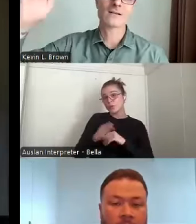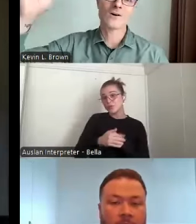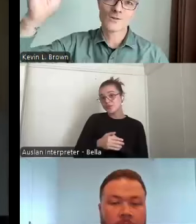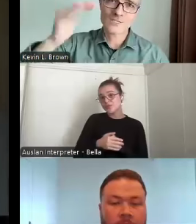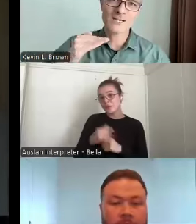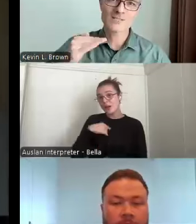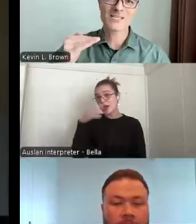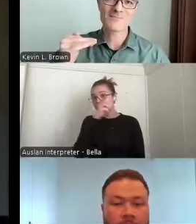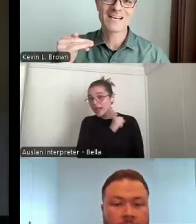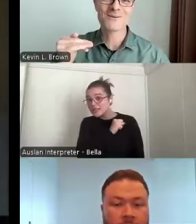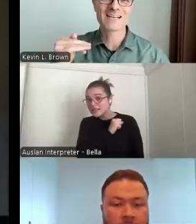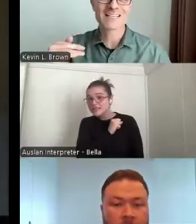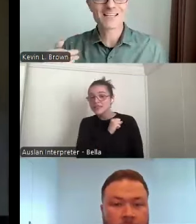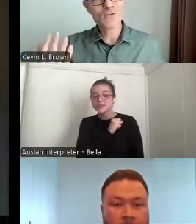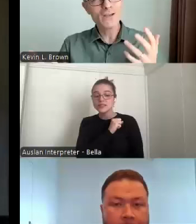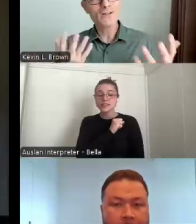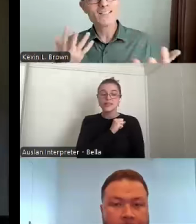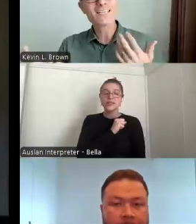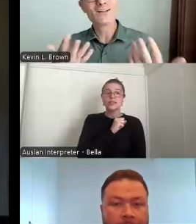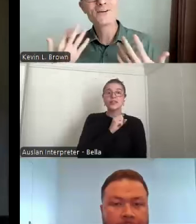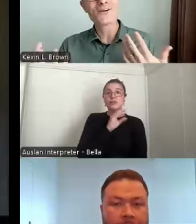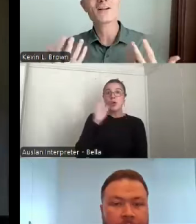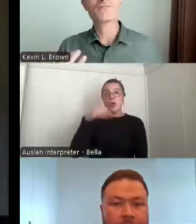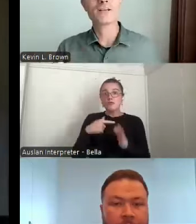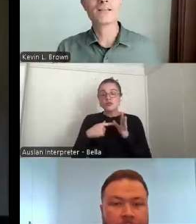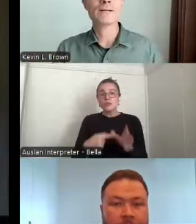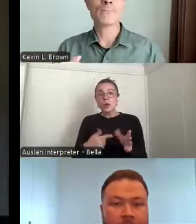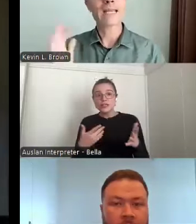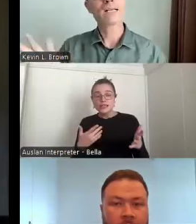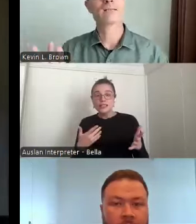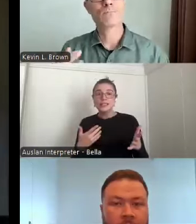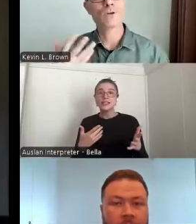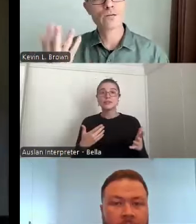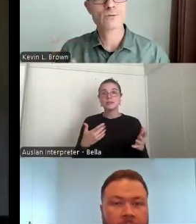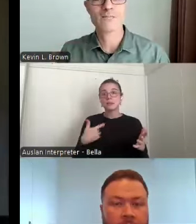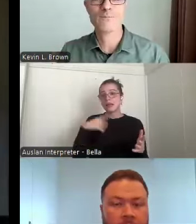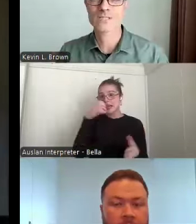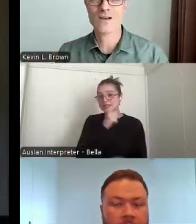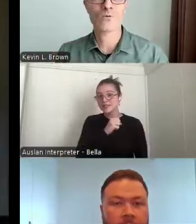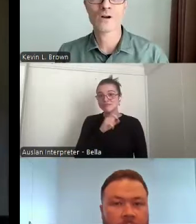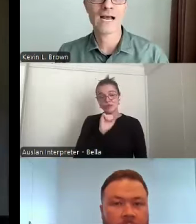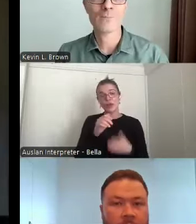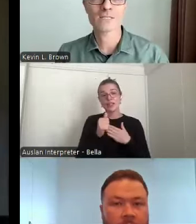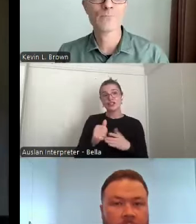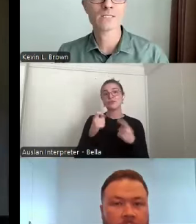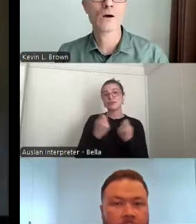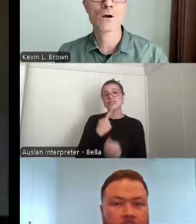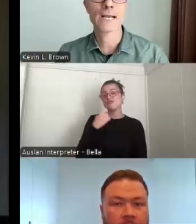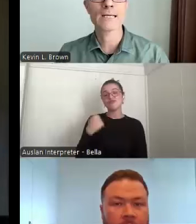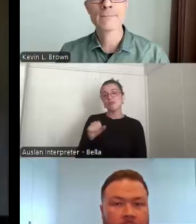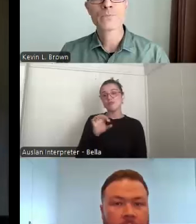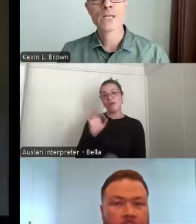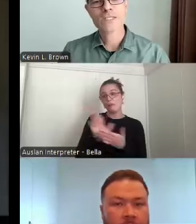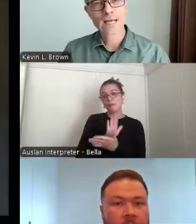based on all the responses at the beginning when I said, do you feel unseen, unheard, and underfunded? My guess is your leadership team would say, no, we're not happy. Something's not